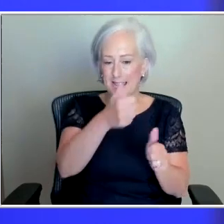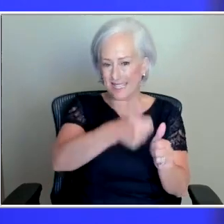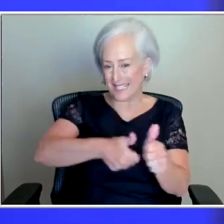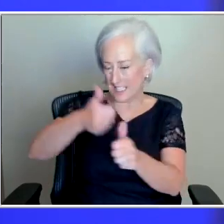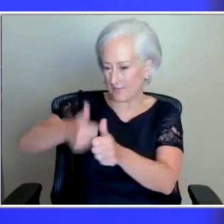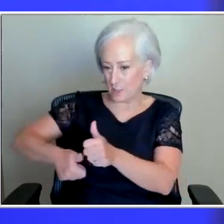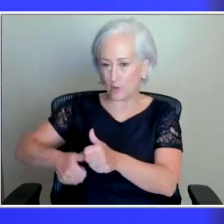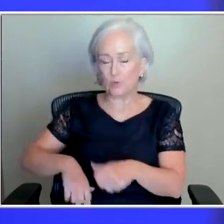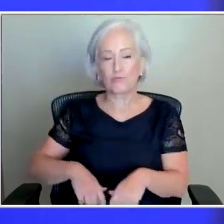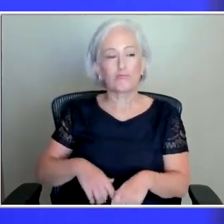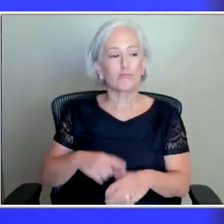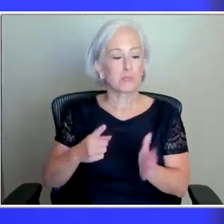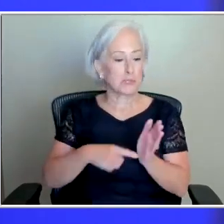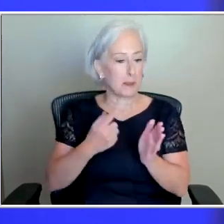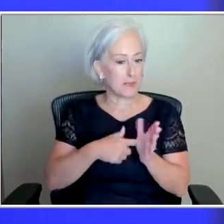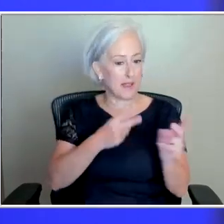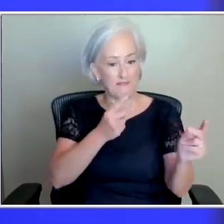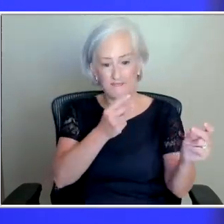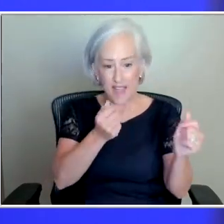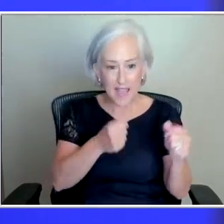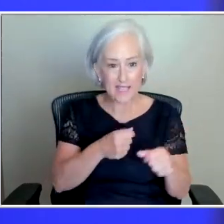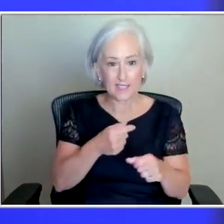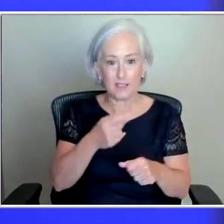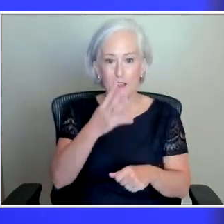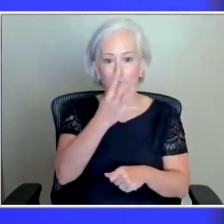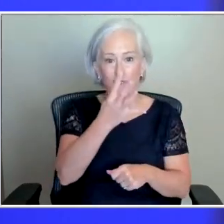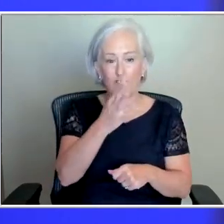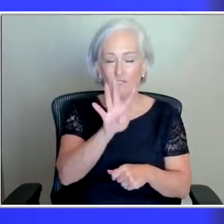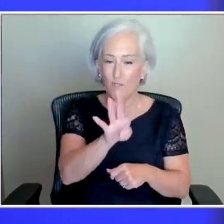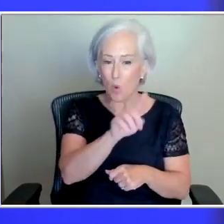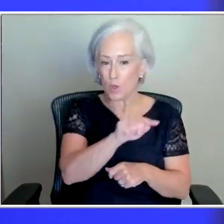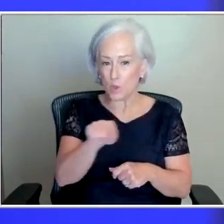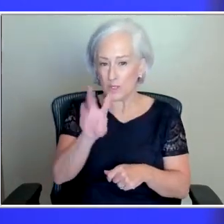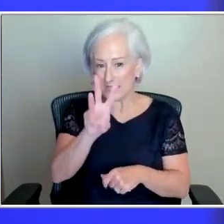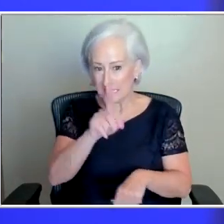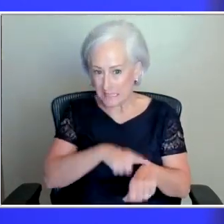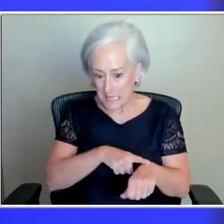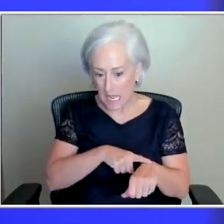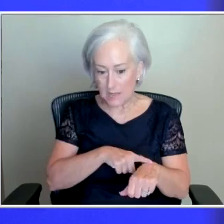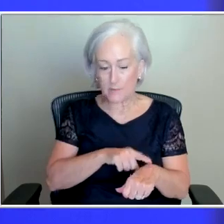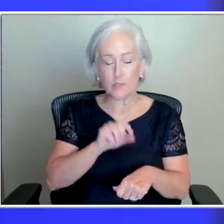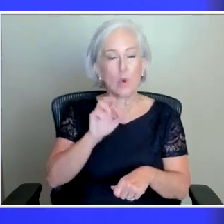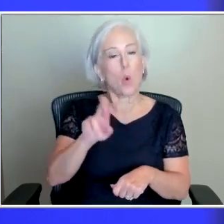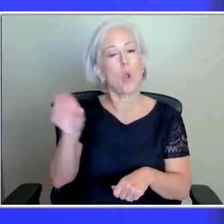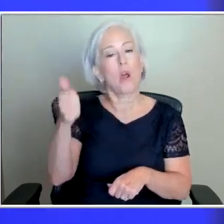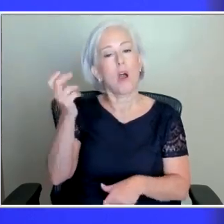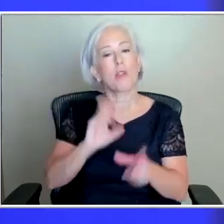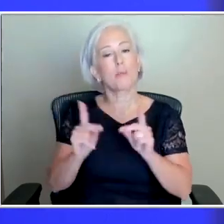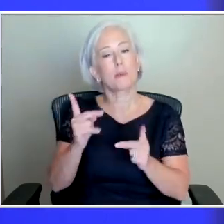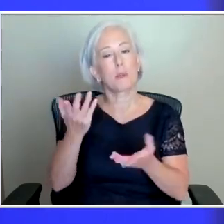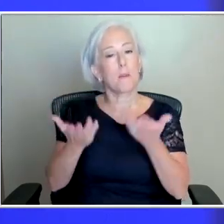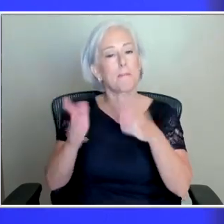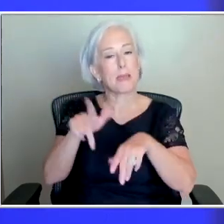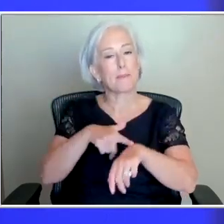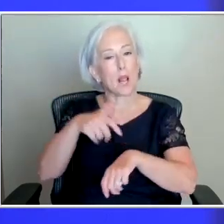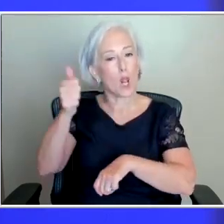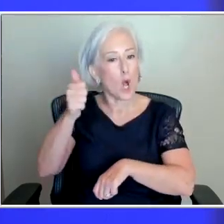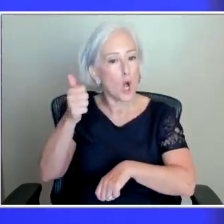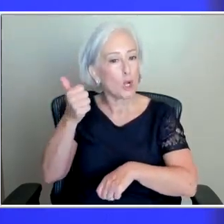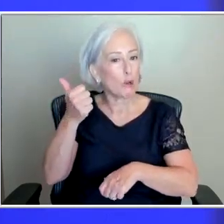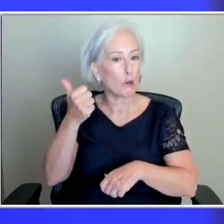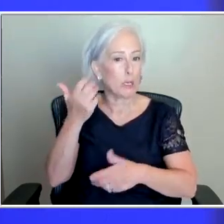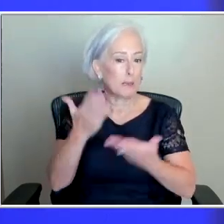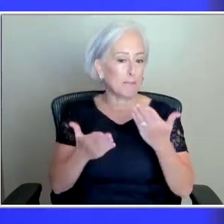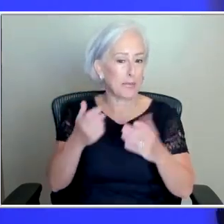very quickly, maybe in 4 to 6 visits. Other people might actually need to be with us a little bit longer. It might be several